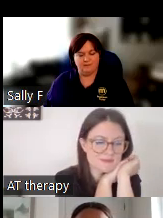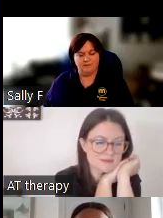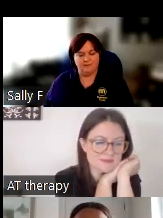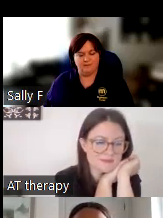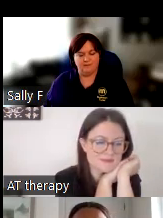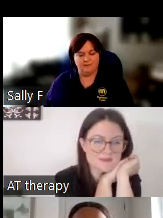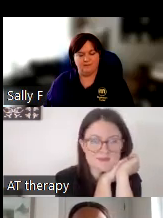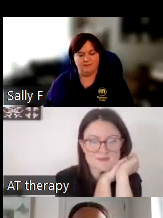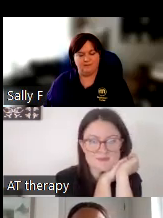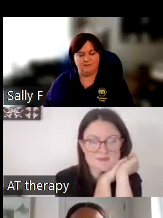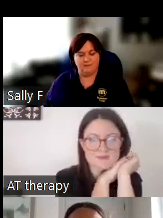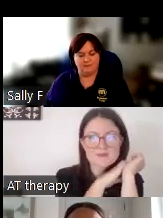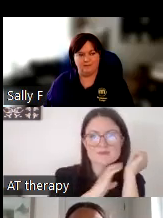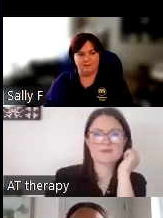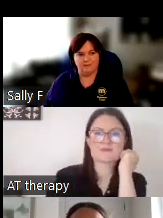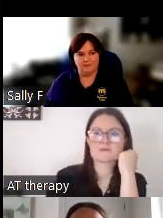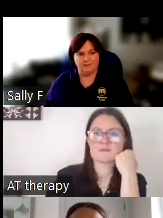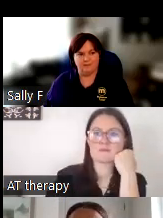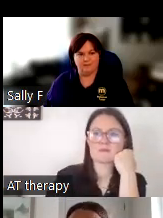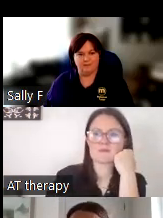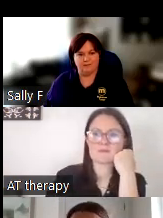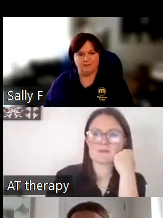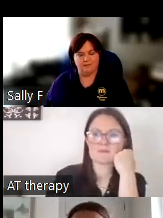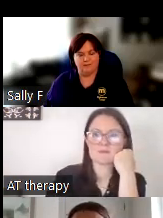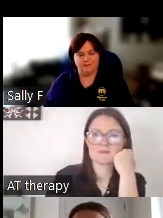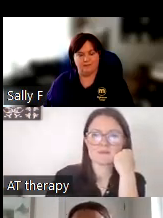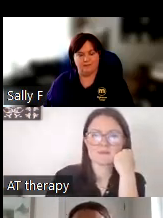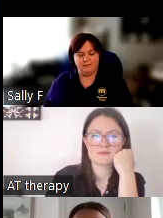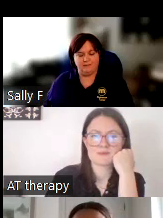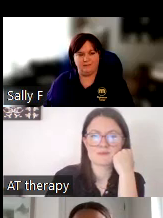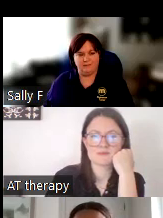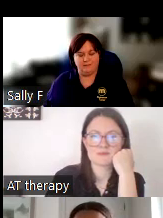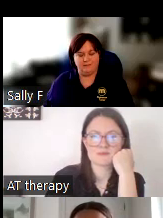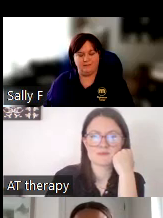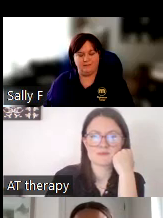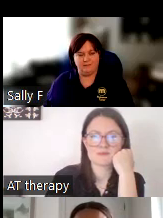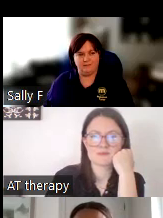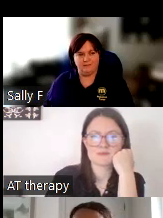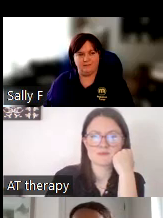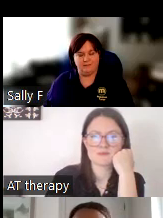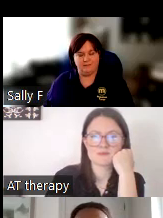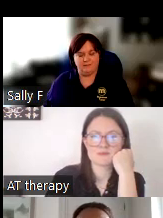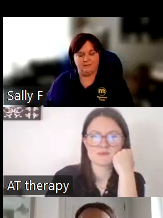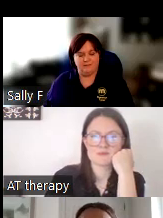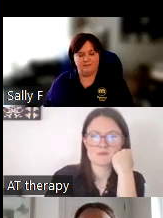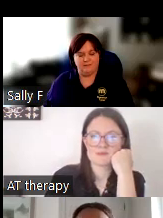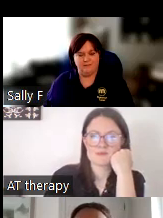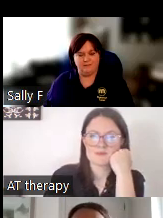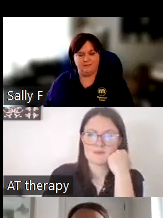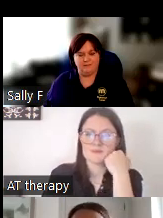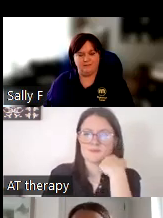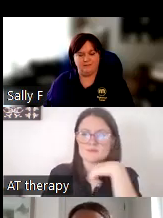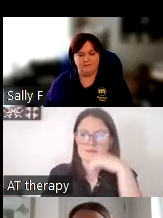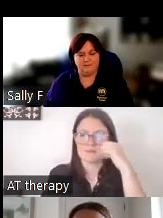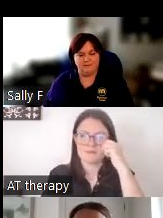down the speech? So if you to go on the Makaton website, makaton.org, they've got loads of research on there.